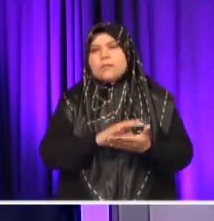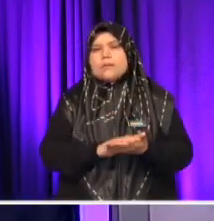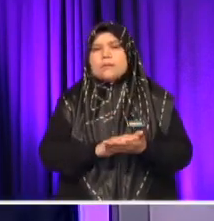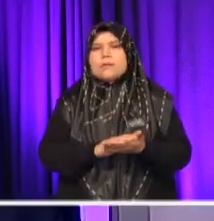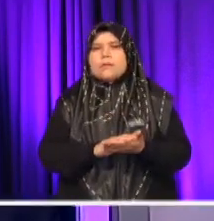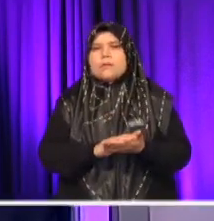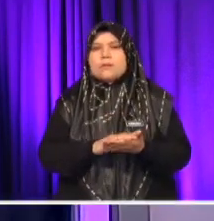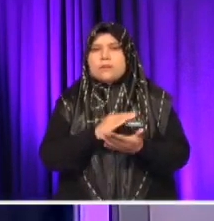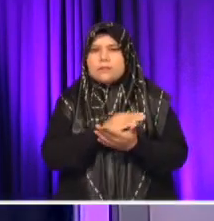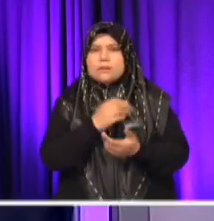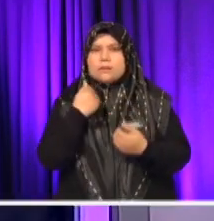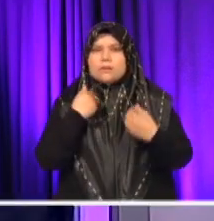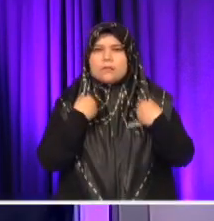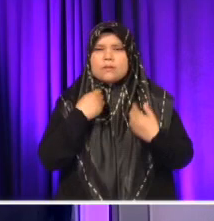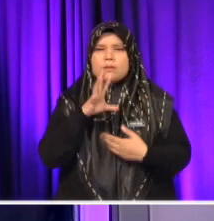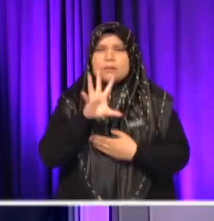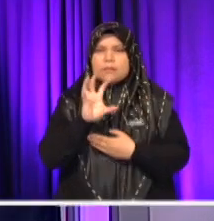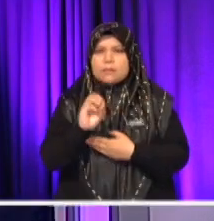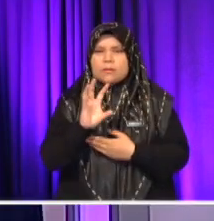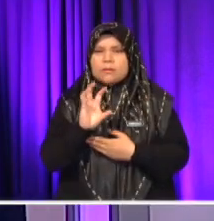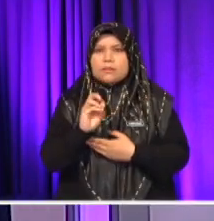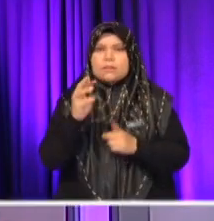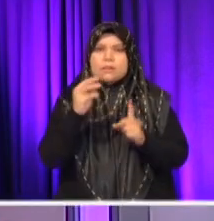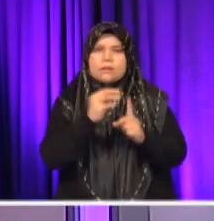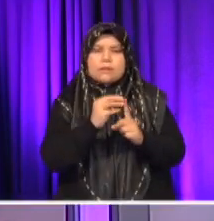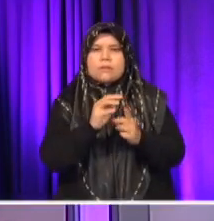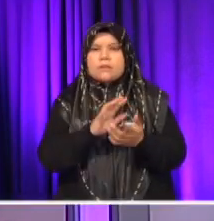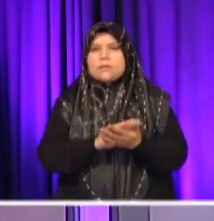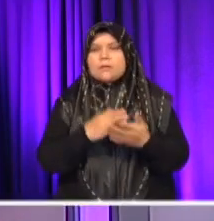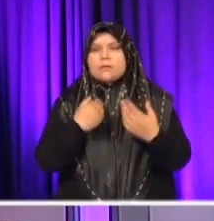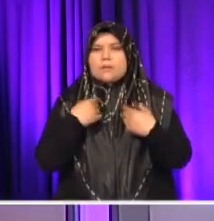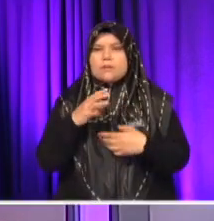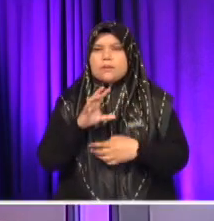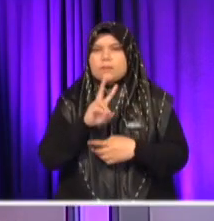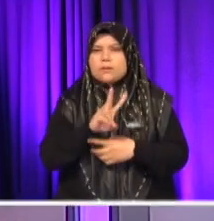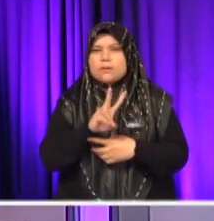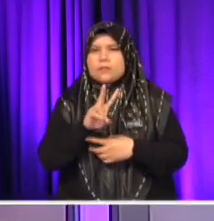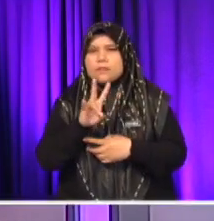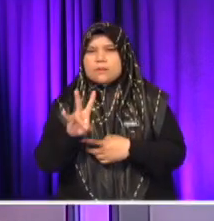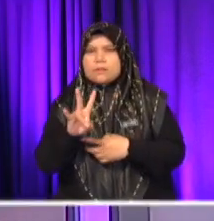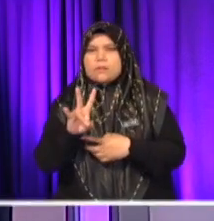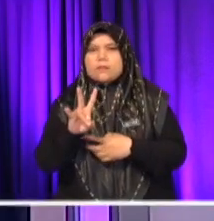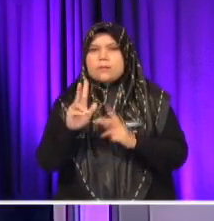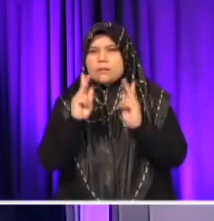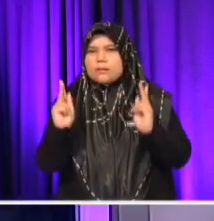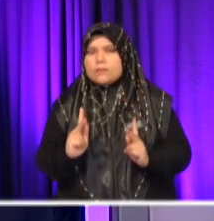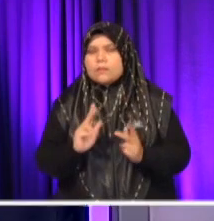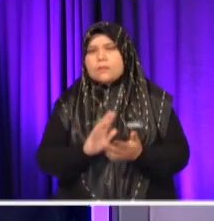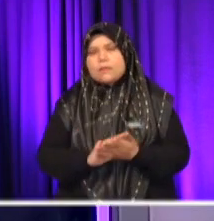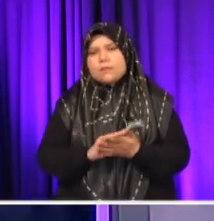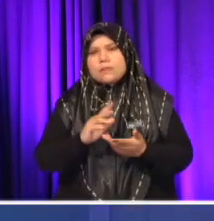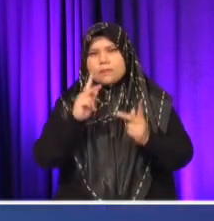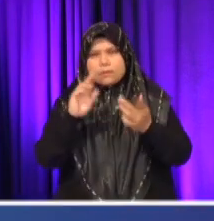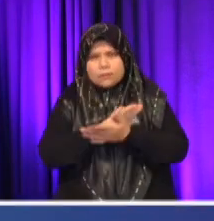it has 50 marks, all right, and then it has 27 questions, all right. In this paper, we've